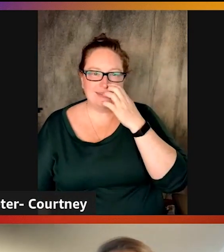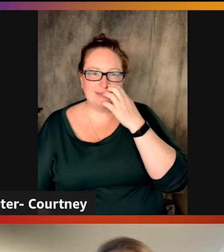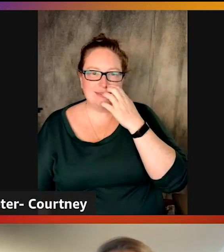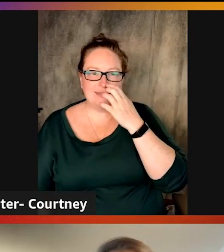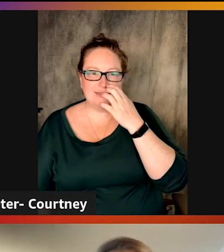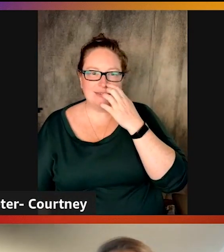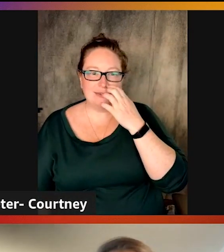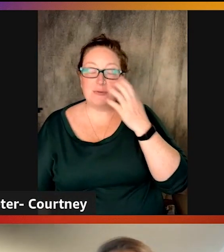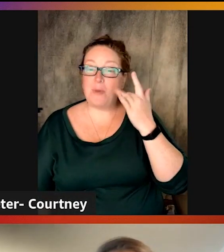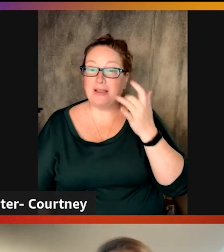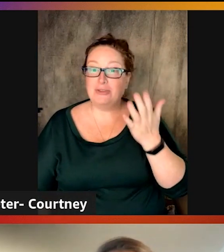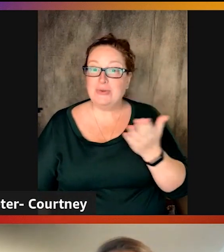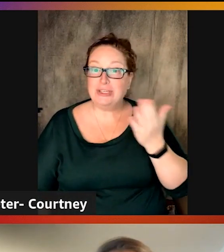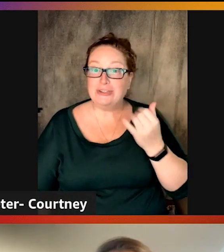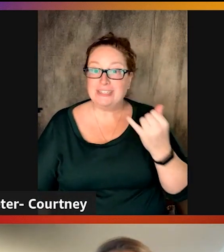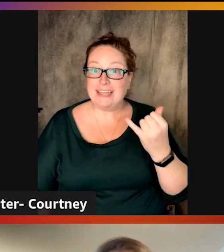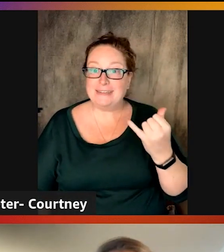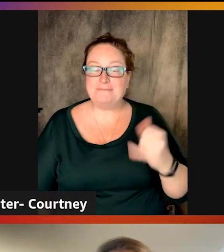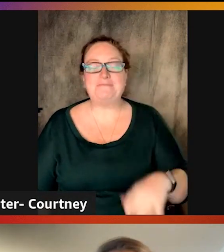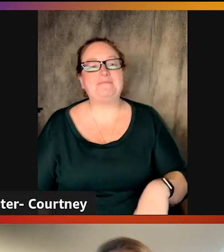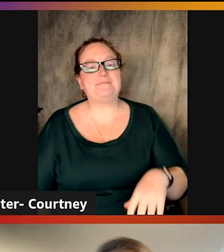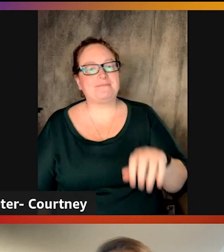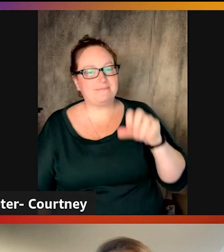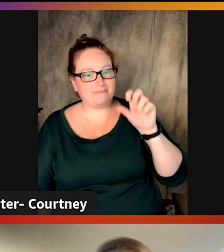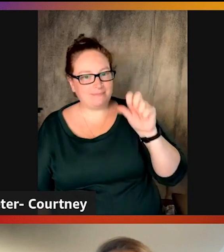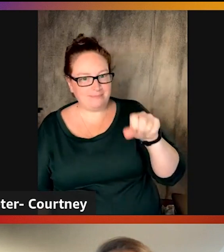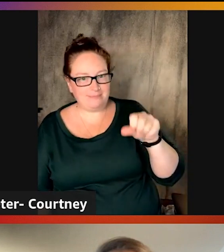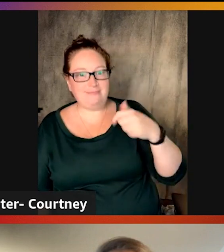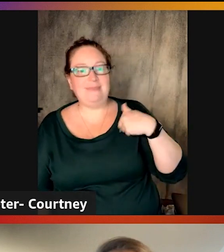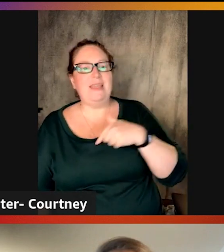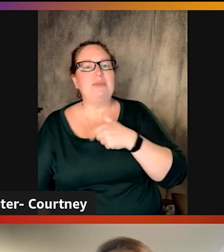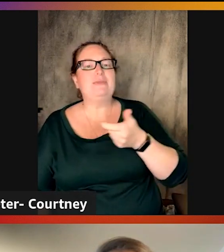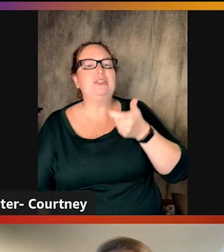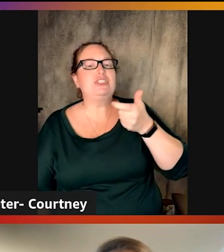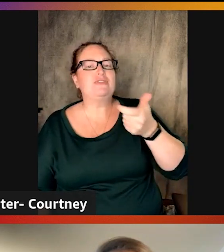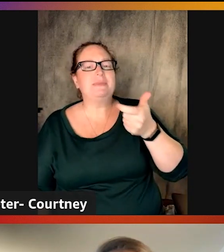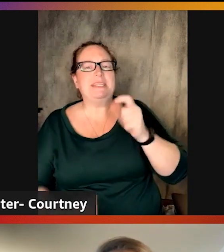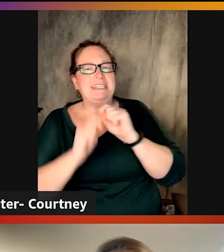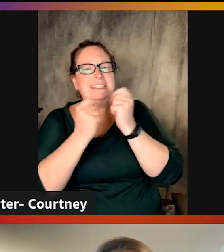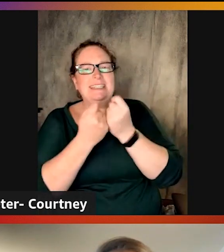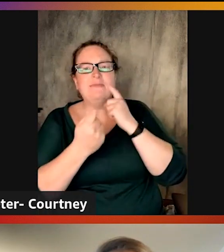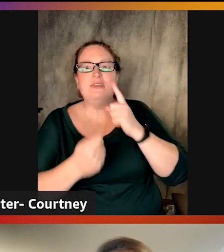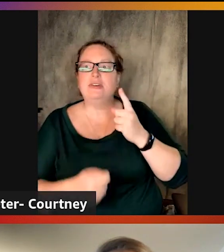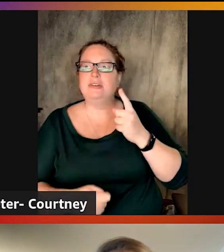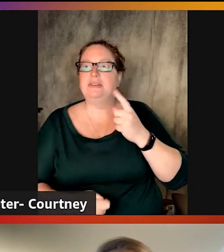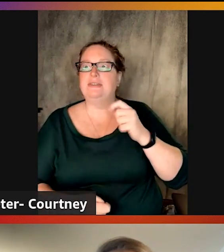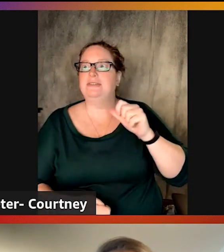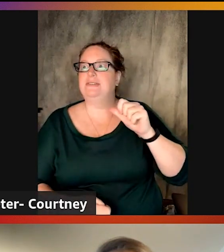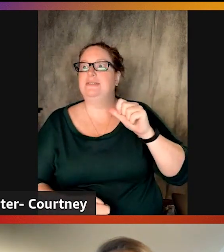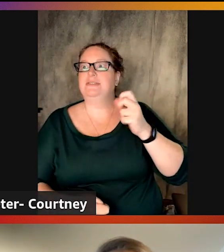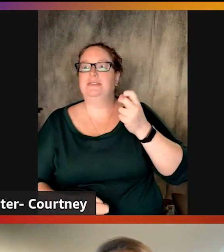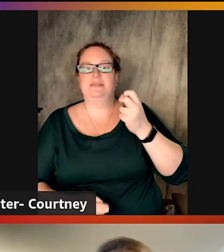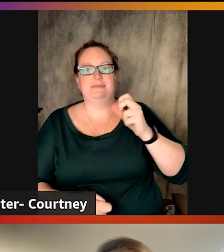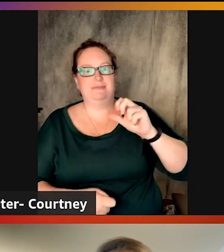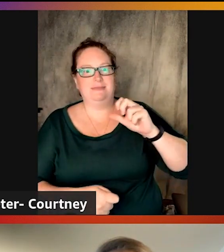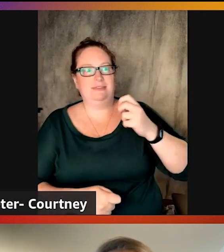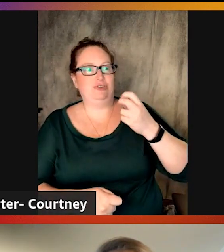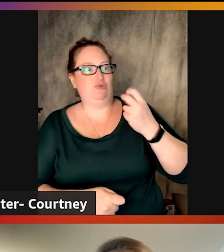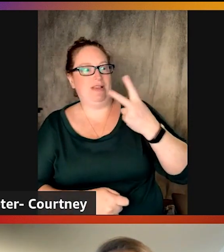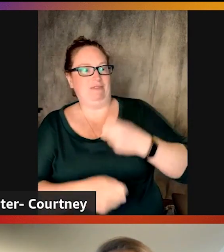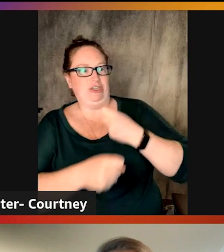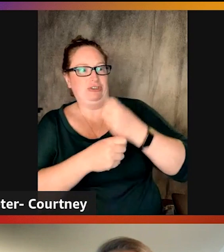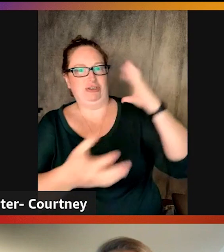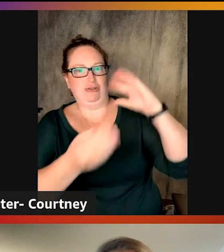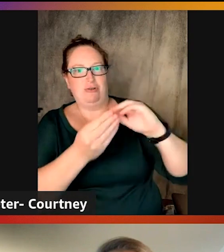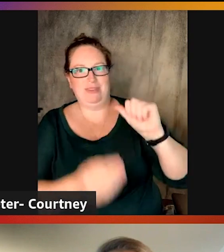Why are you here today? Yeah, I've been in observability team for the last 10 years and 12 years in total with AWS. Super excited to be with